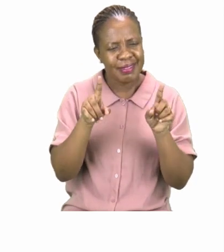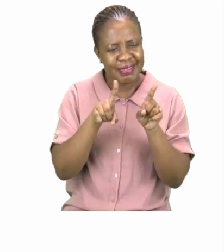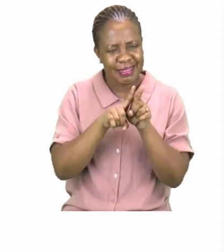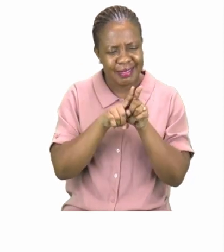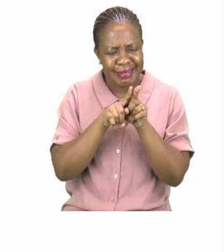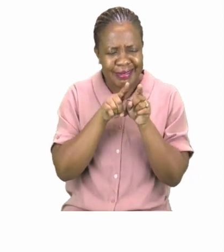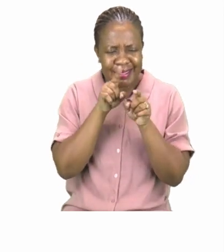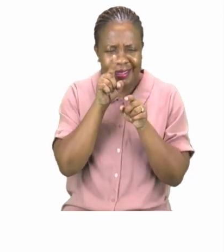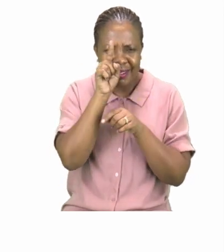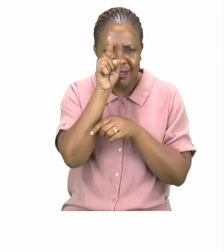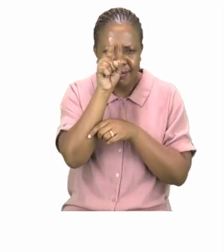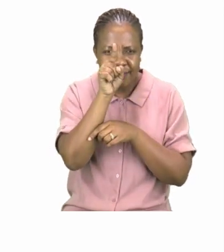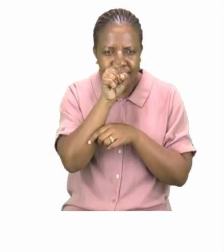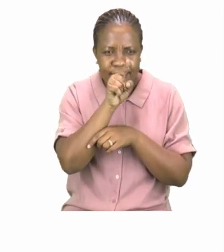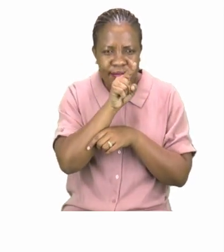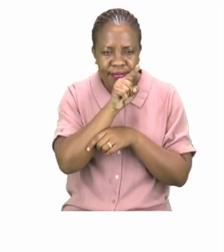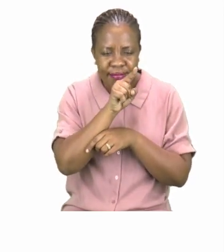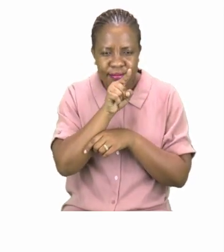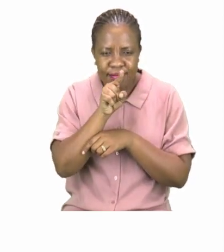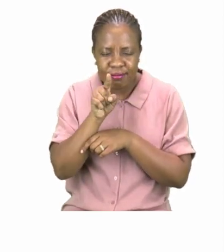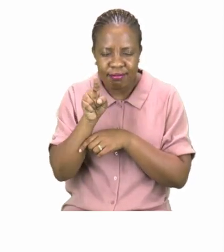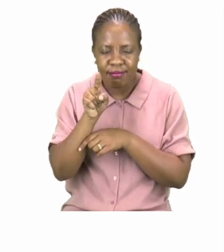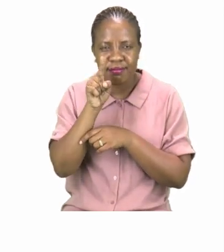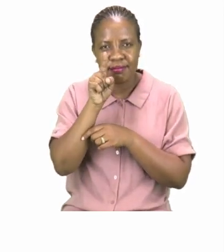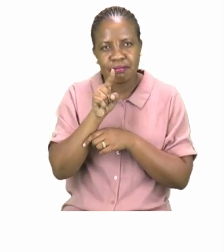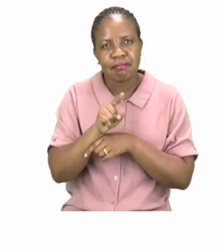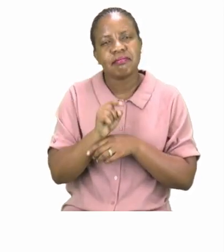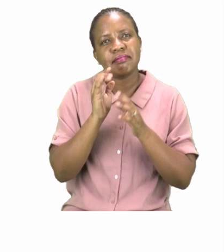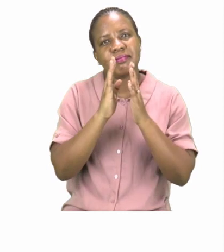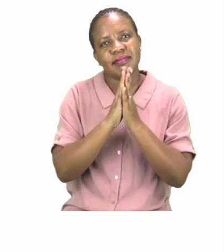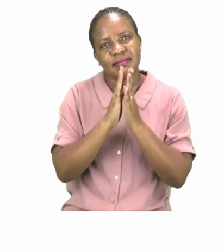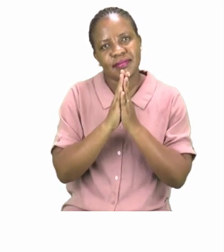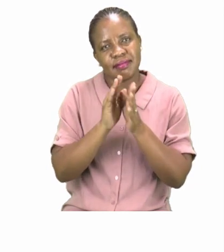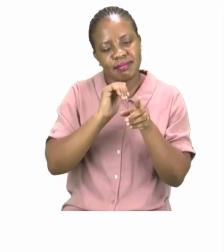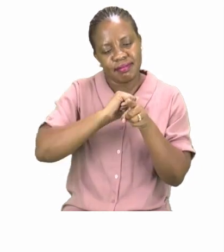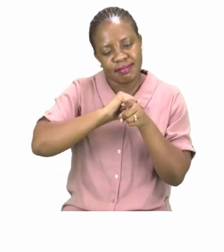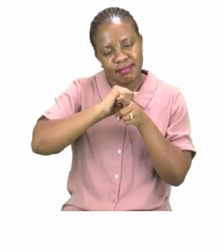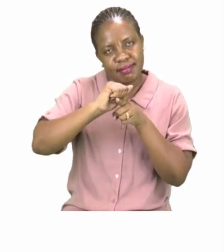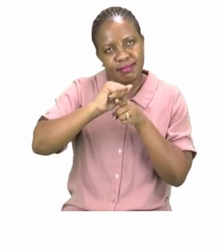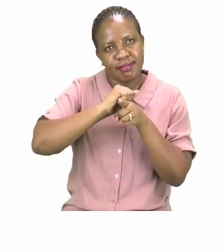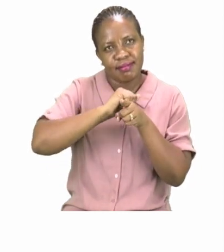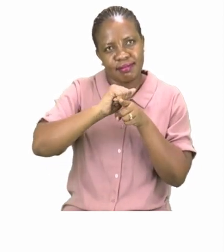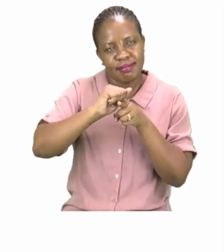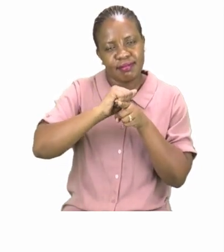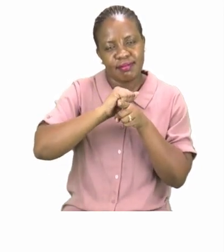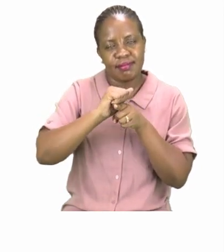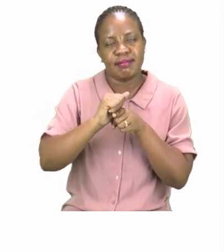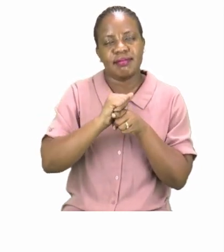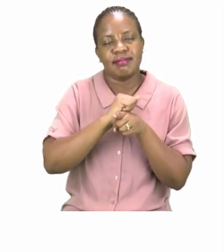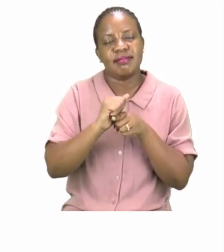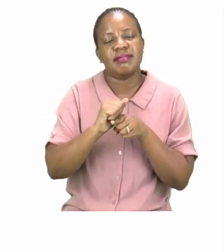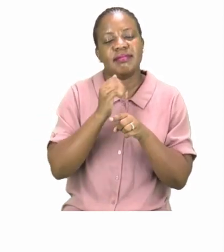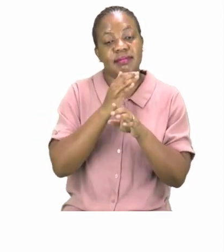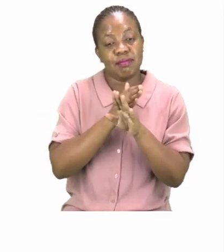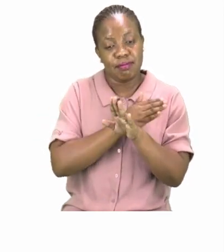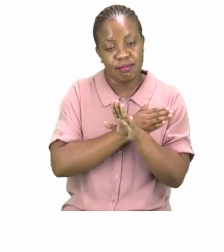follow. But I want us to practice the tracing before we begin. So, let us